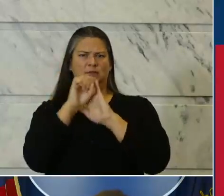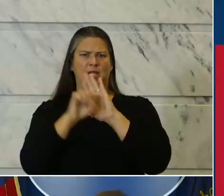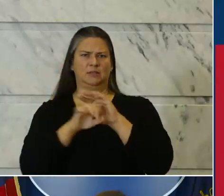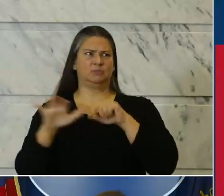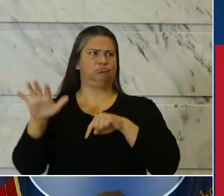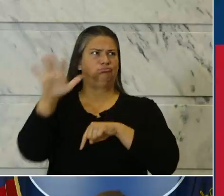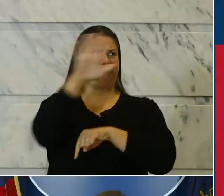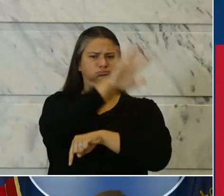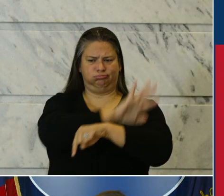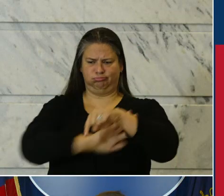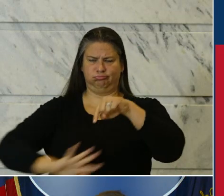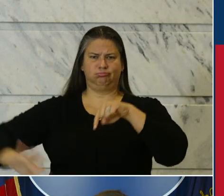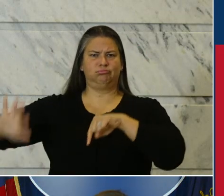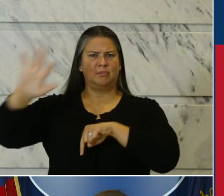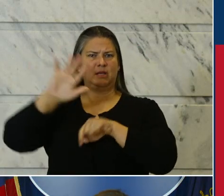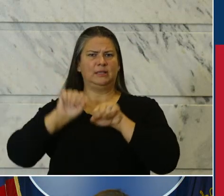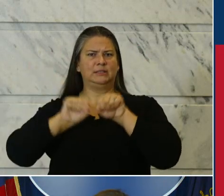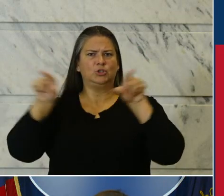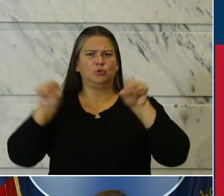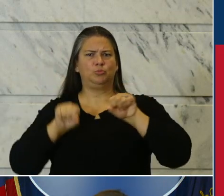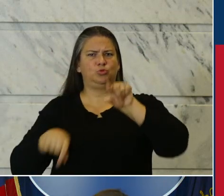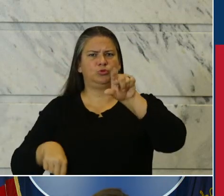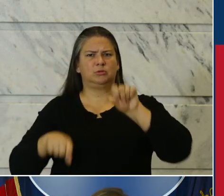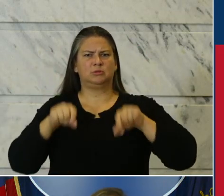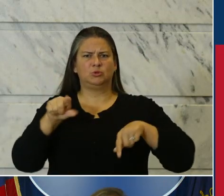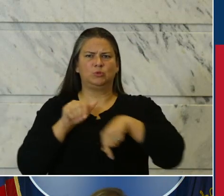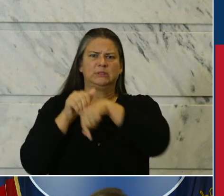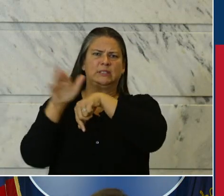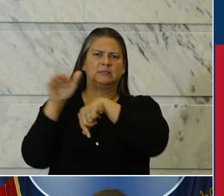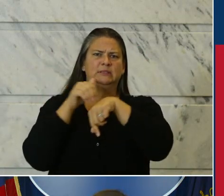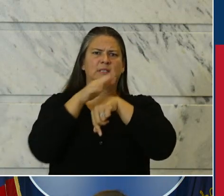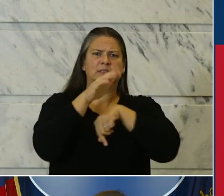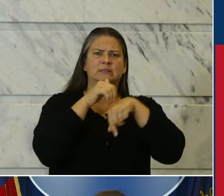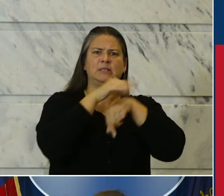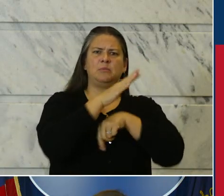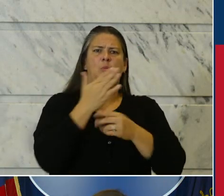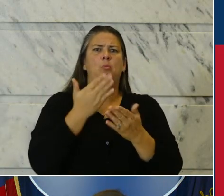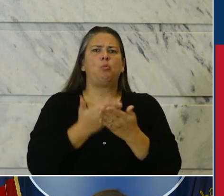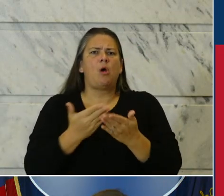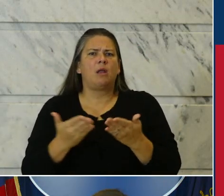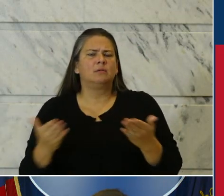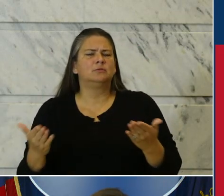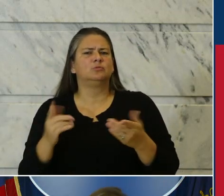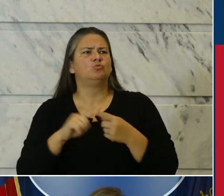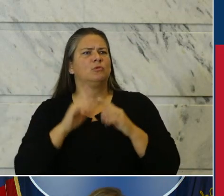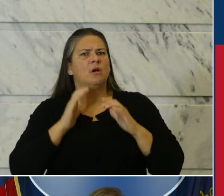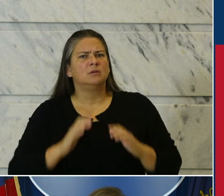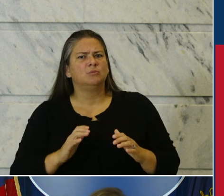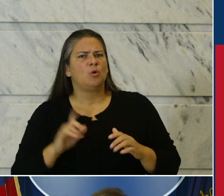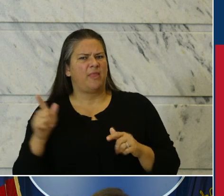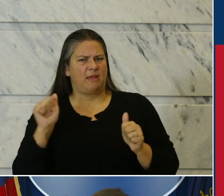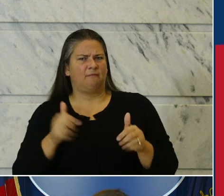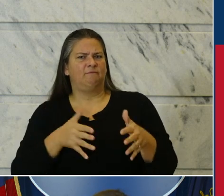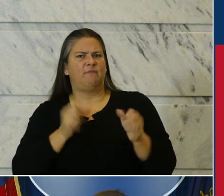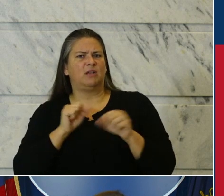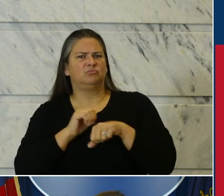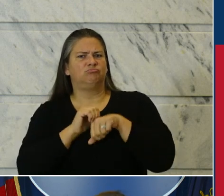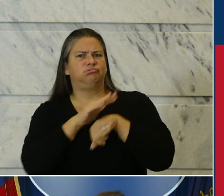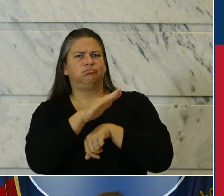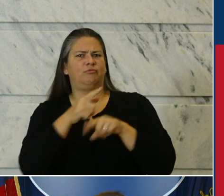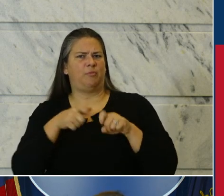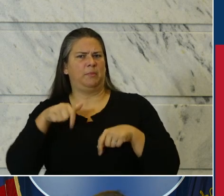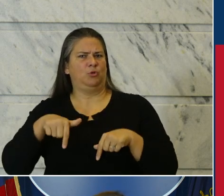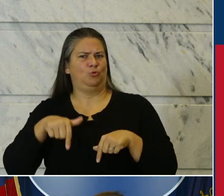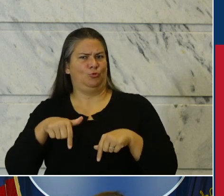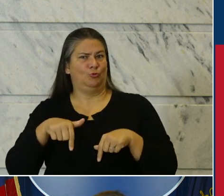States with the existing infrastructure necessary for companies to ship products to customers as quickly as possible.